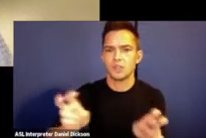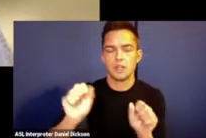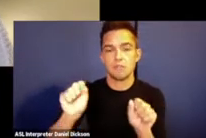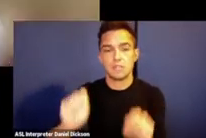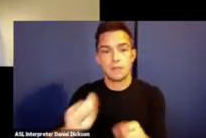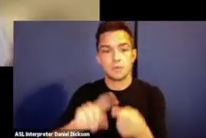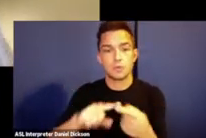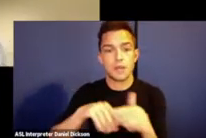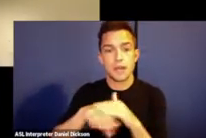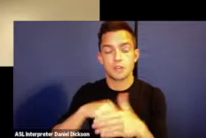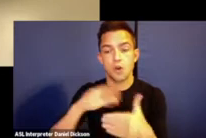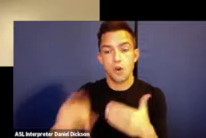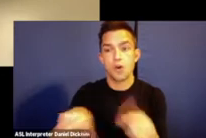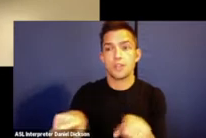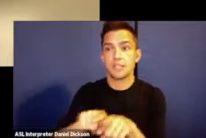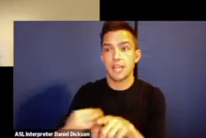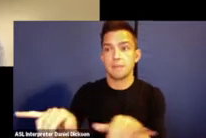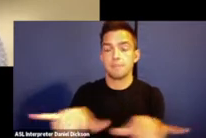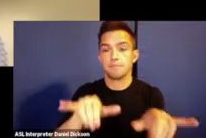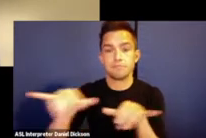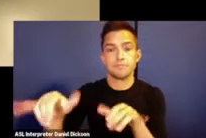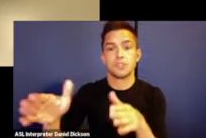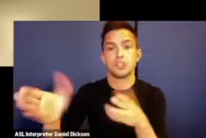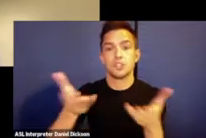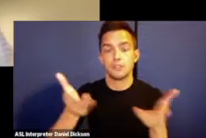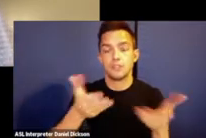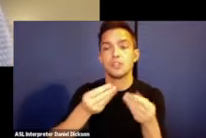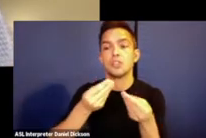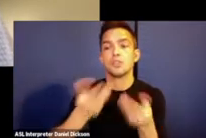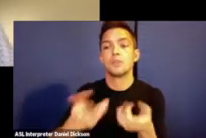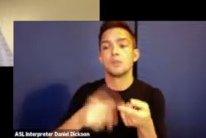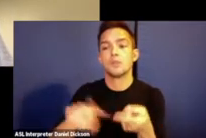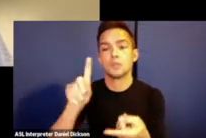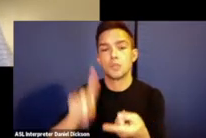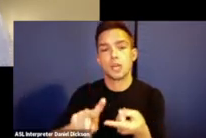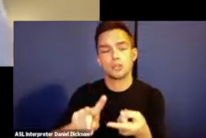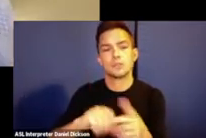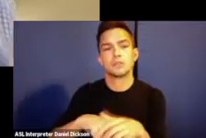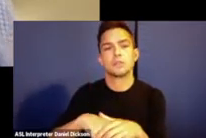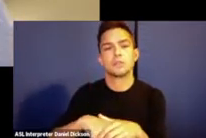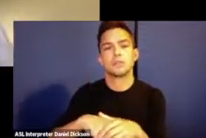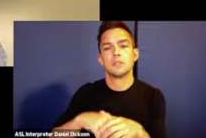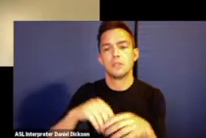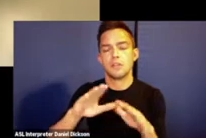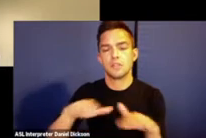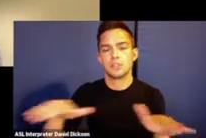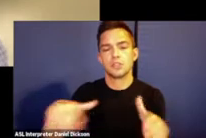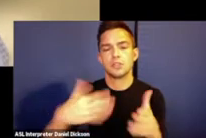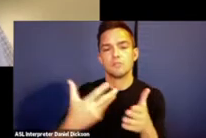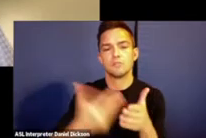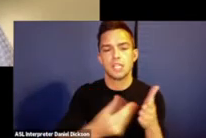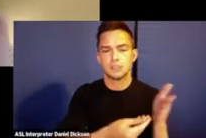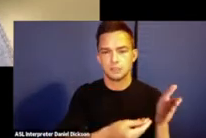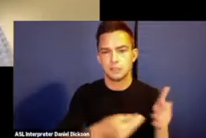access all of the same services as everyone else is contributing to the reduction of child mortality and the improvement